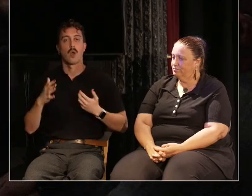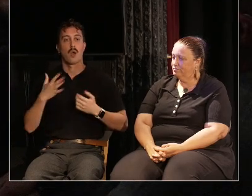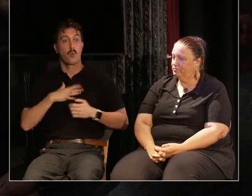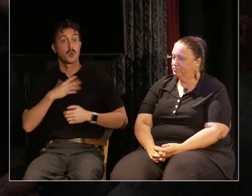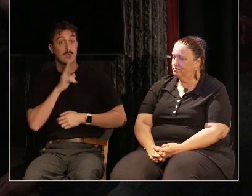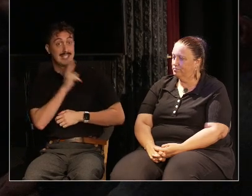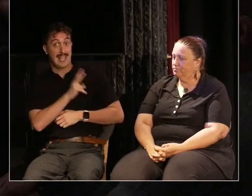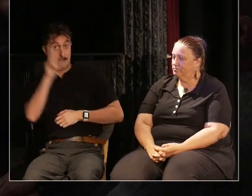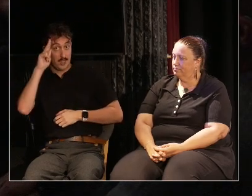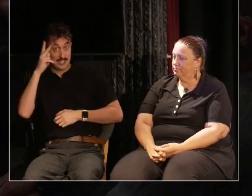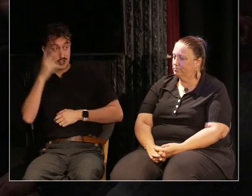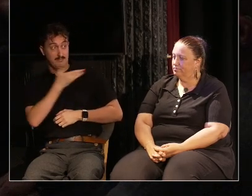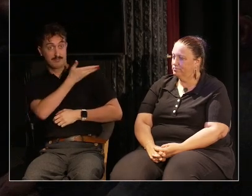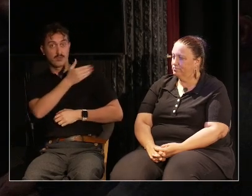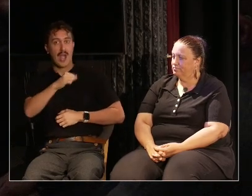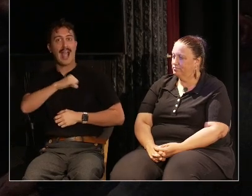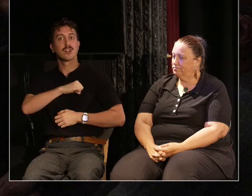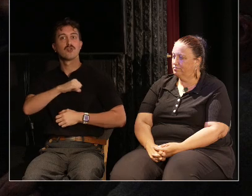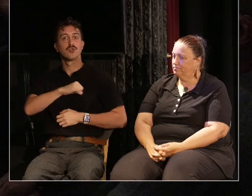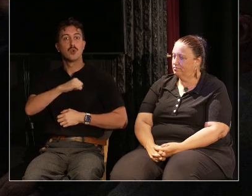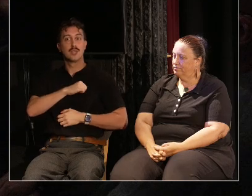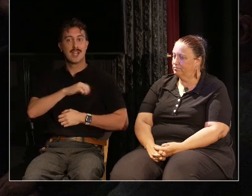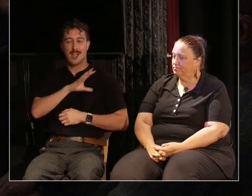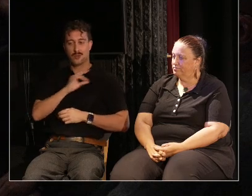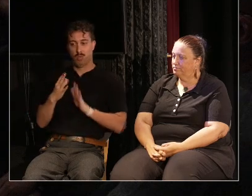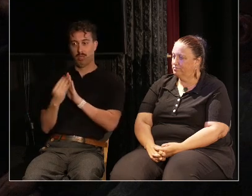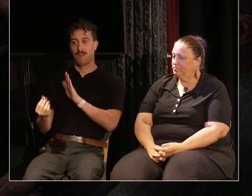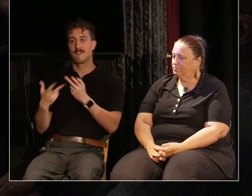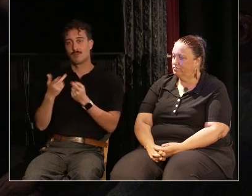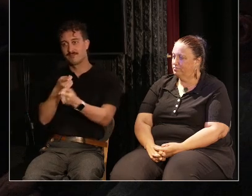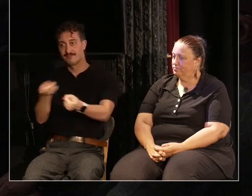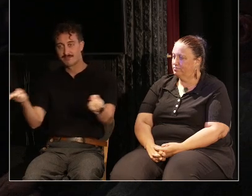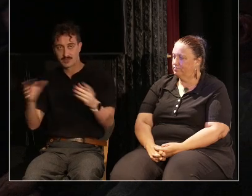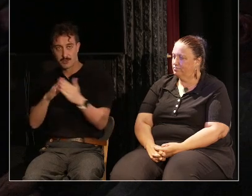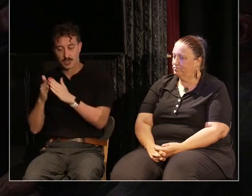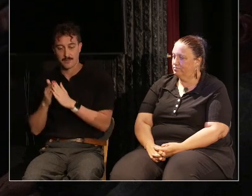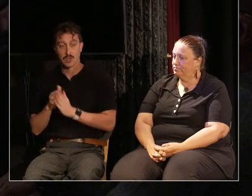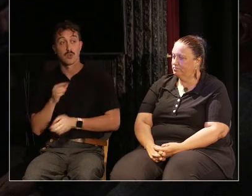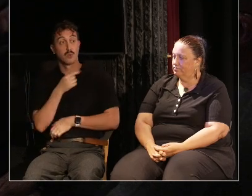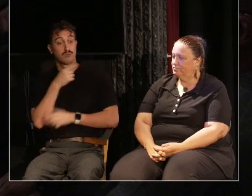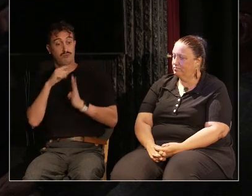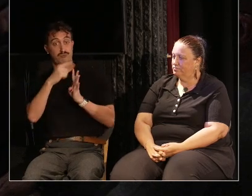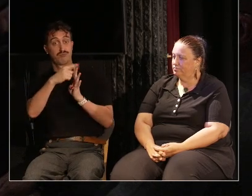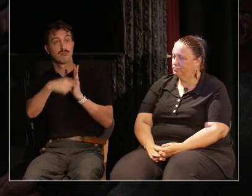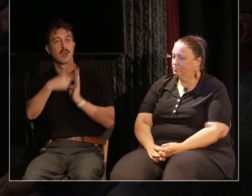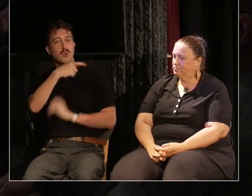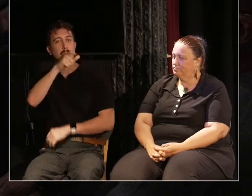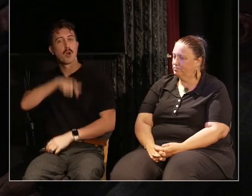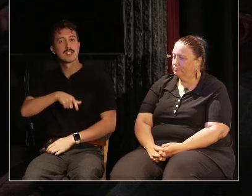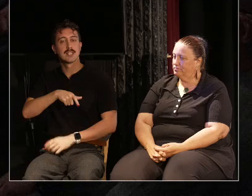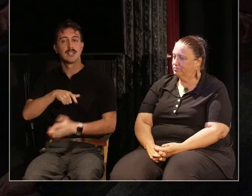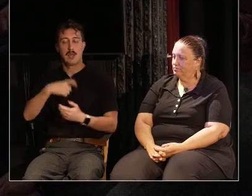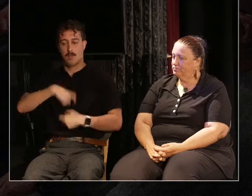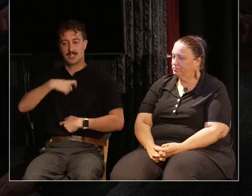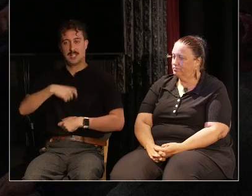aren't seen to be condoned by people in positions of power. What will you do personally to stand for us? And what will your